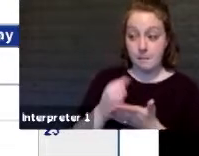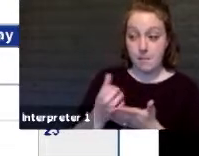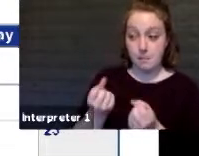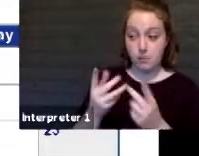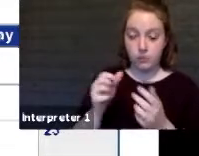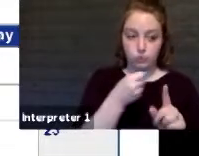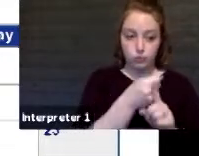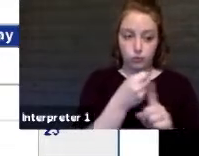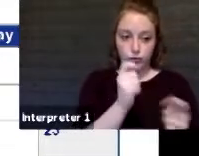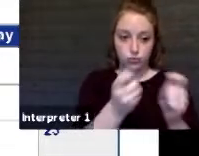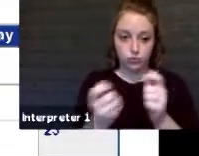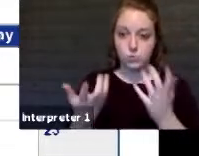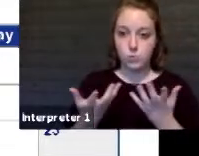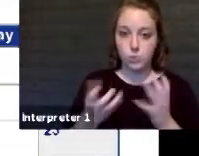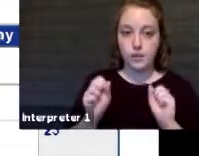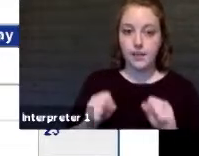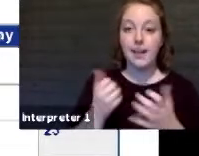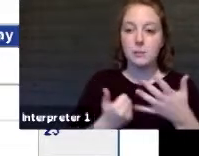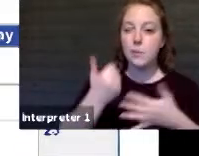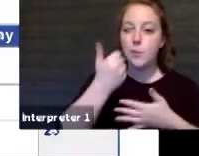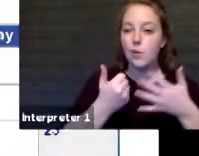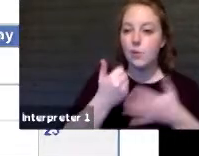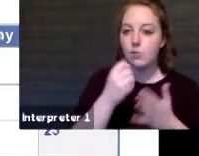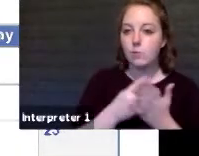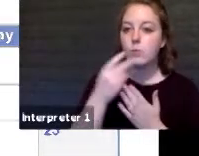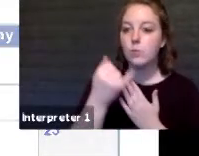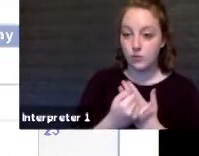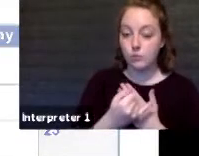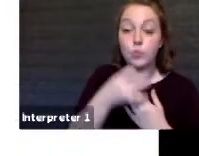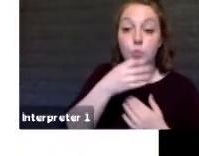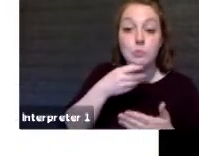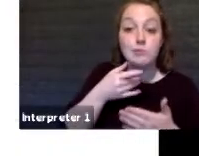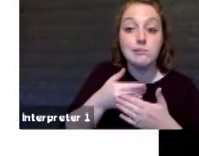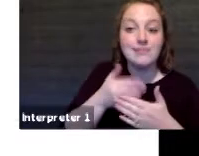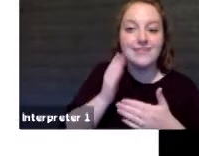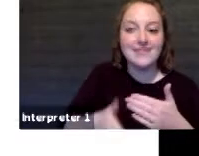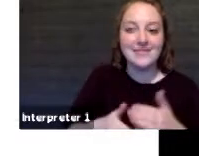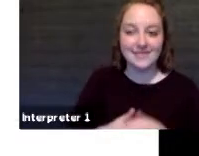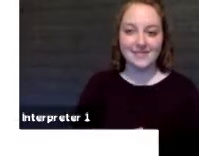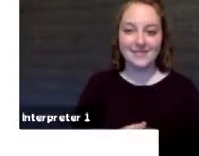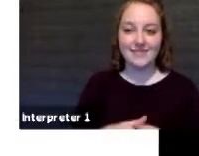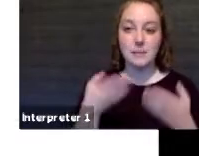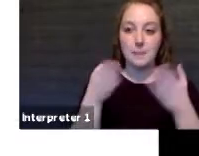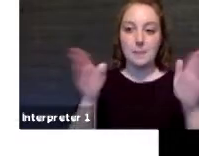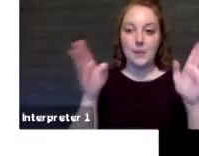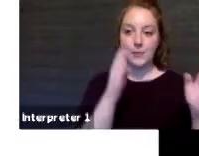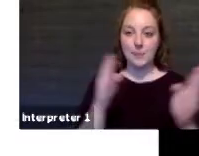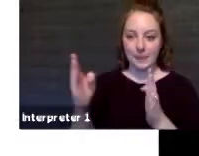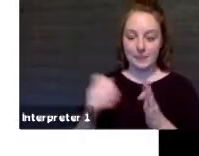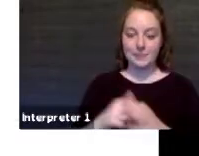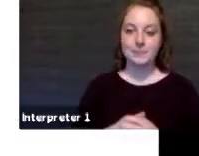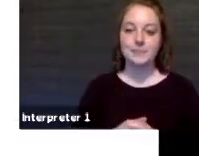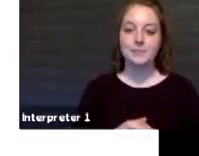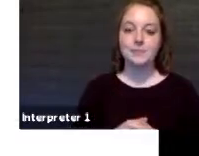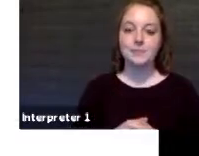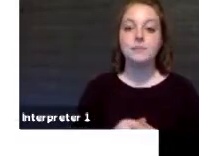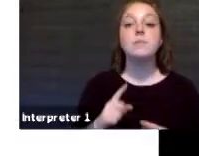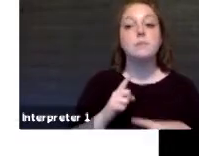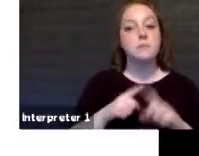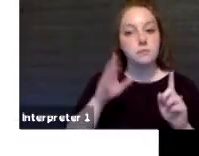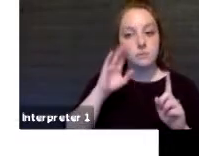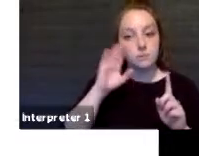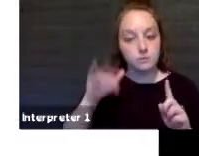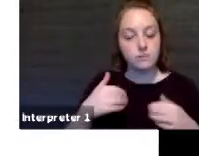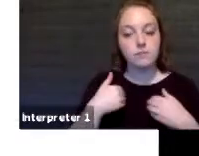a prioritization of projects. So, nearing the end of the facility master plan process. But as everybody noted, we have a lot of